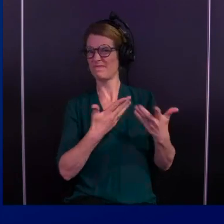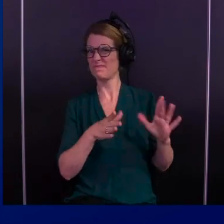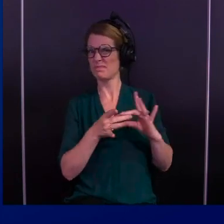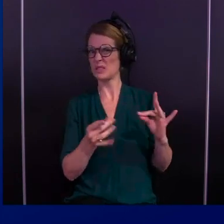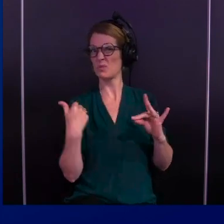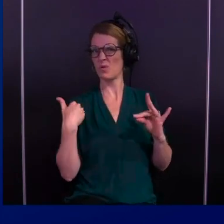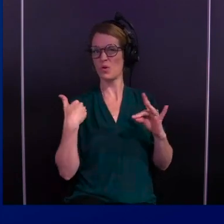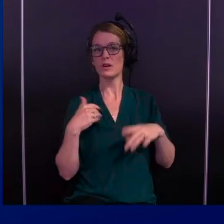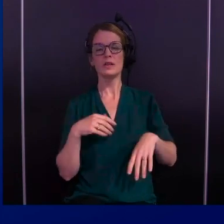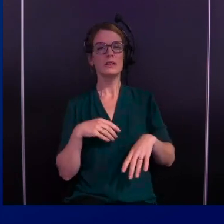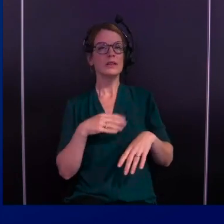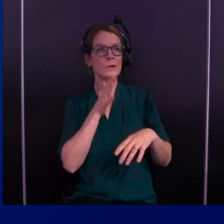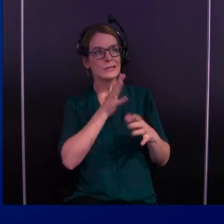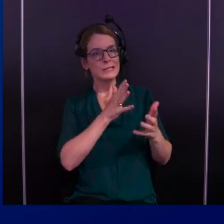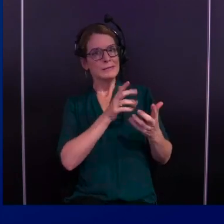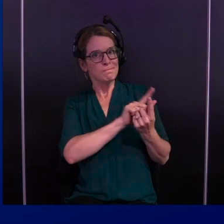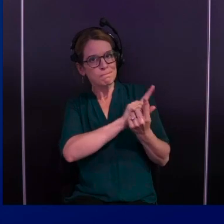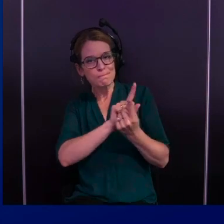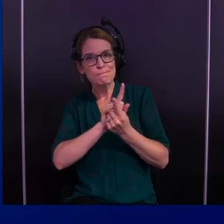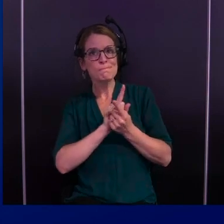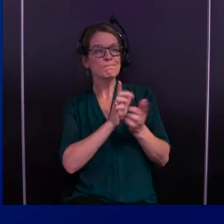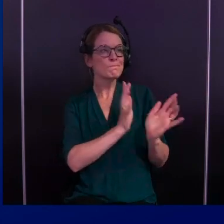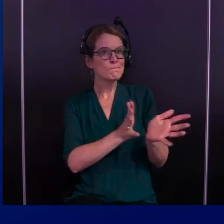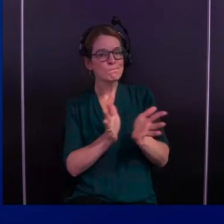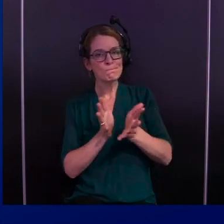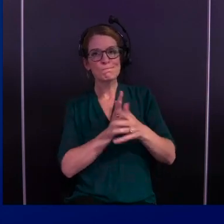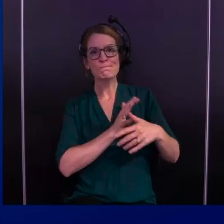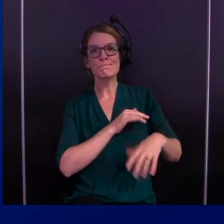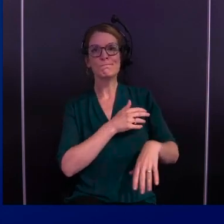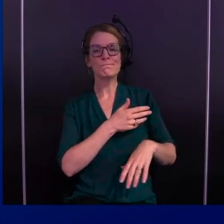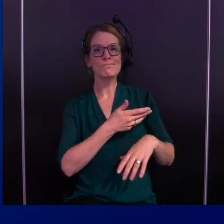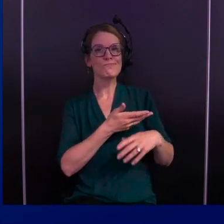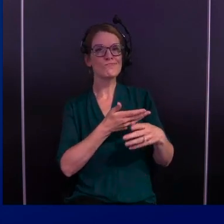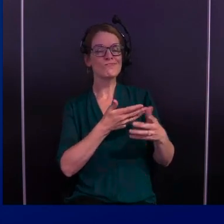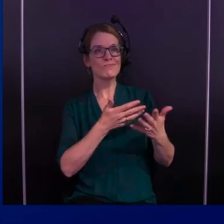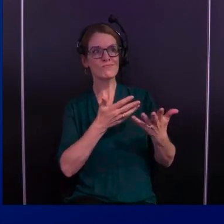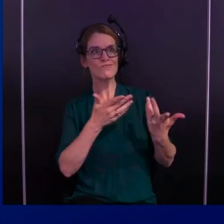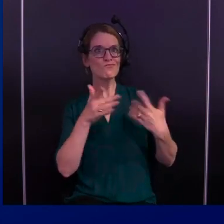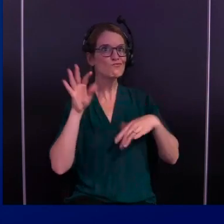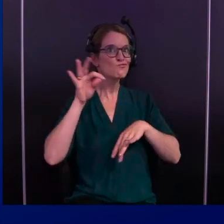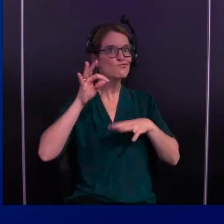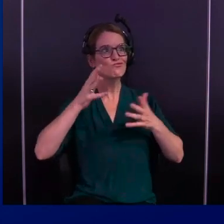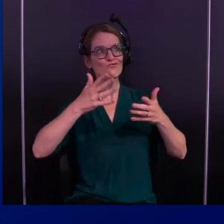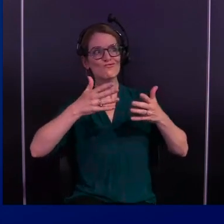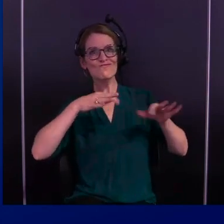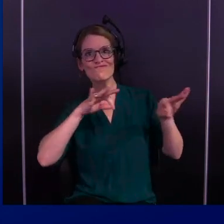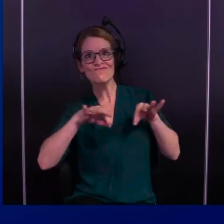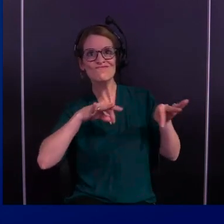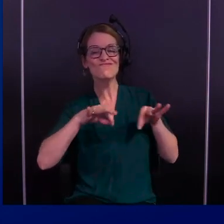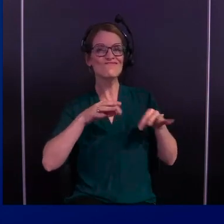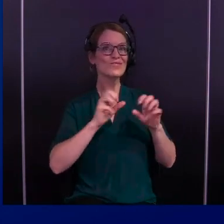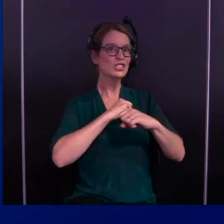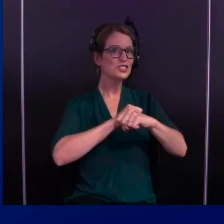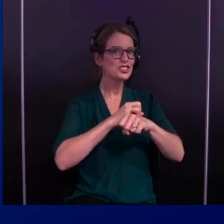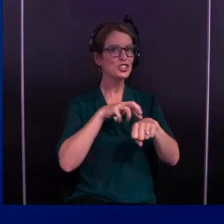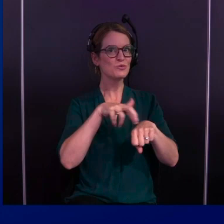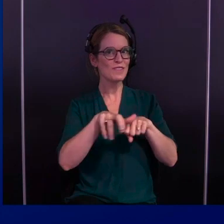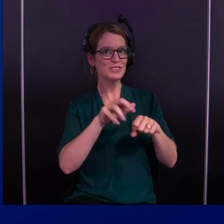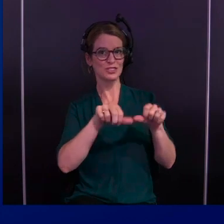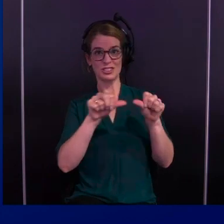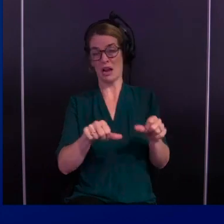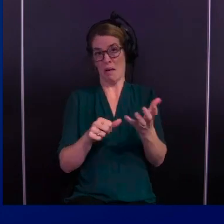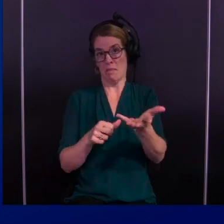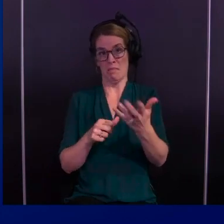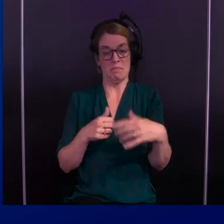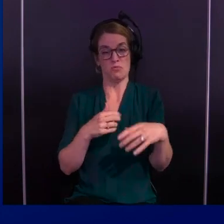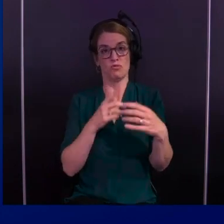be chatting with them, just kind of evangelizing this whole security reference architecture because I'm with you.